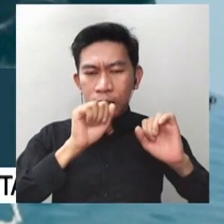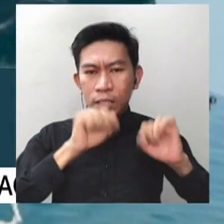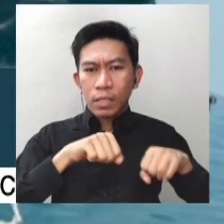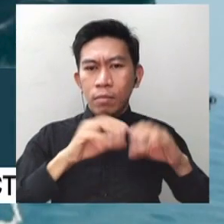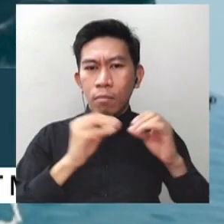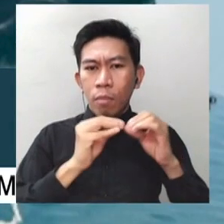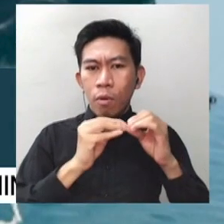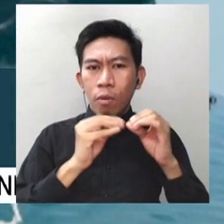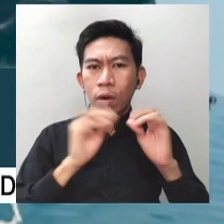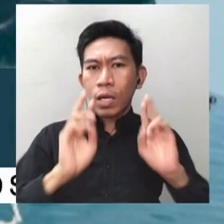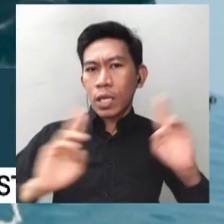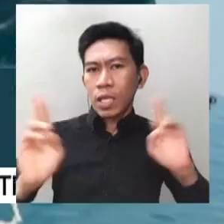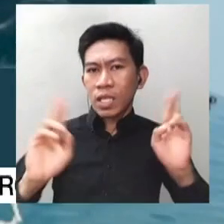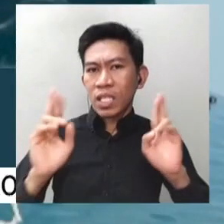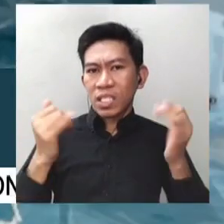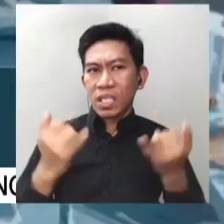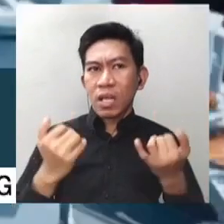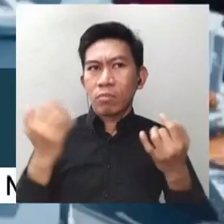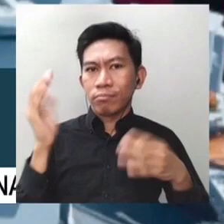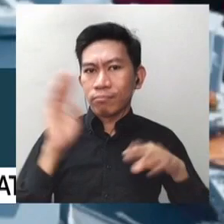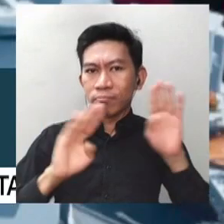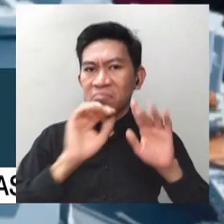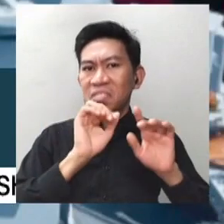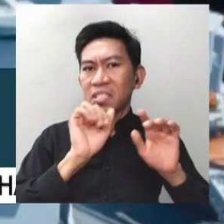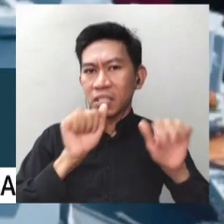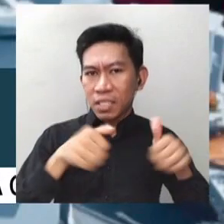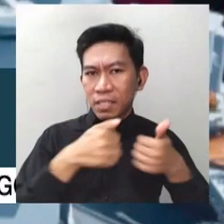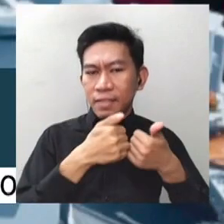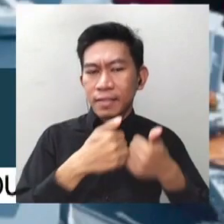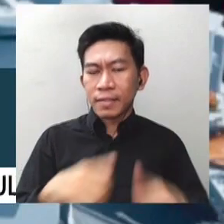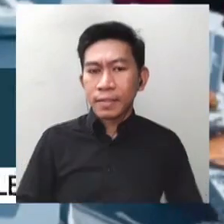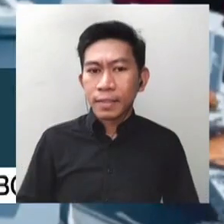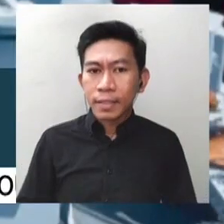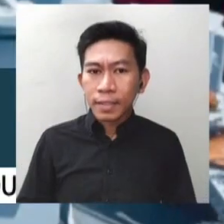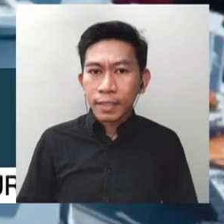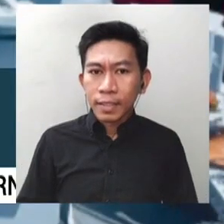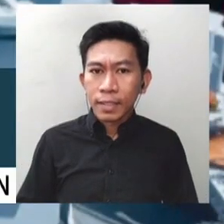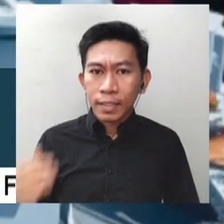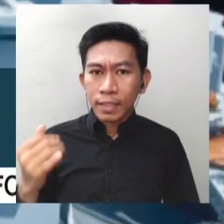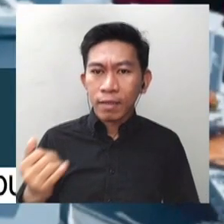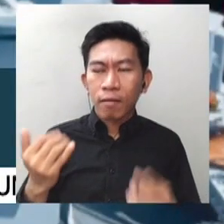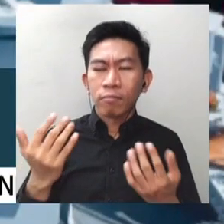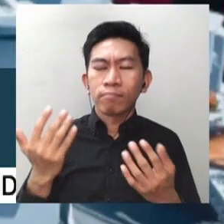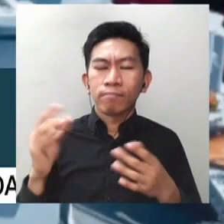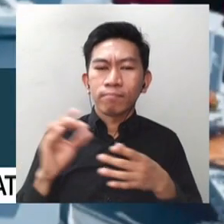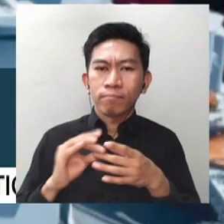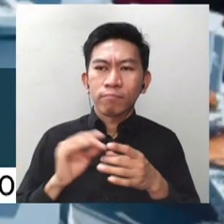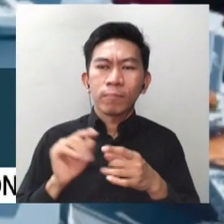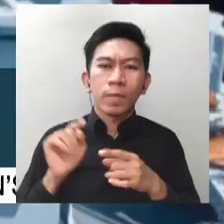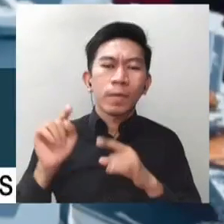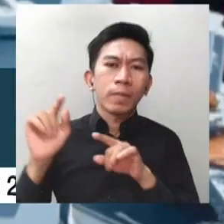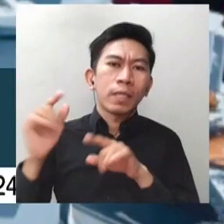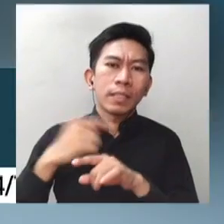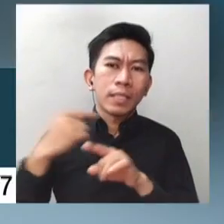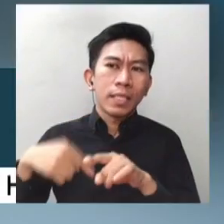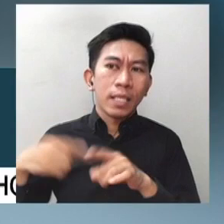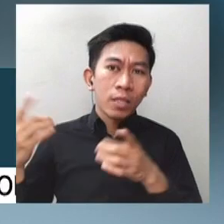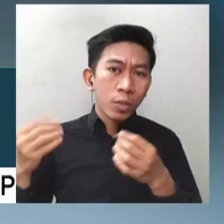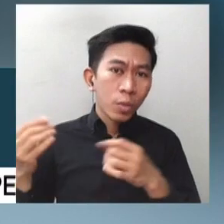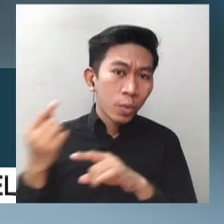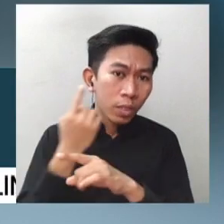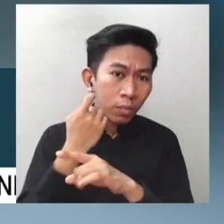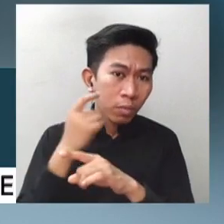of the times. Meanwhile, Chidoro also called the actions of the China Coast Guard during the recent rotational and resupply mission to Irian